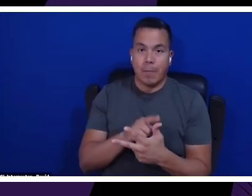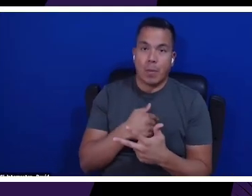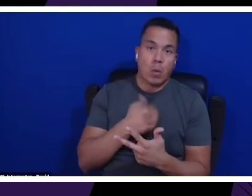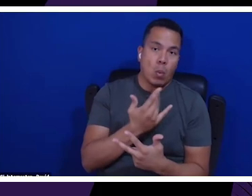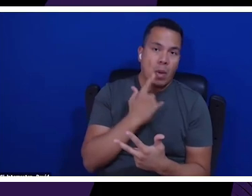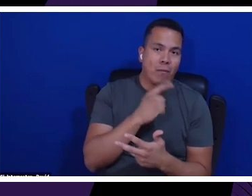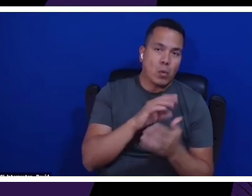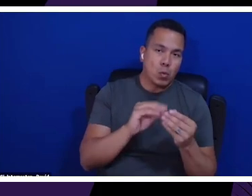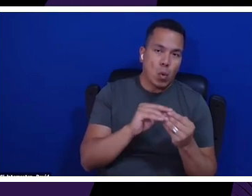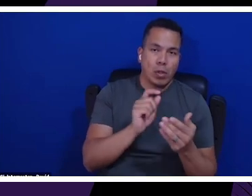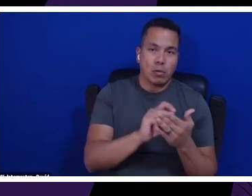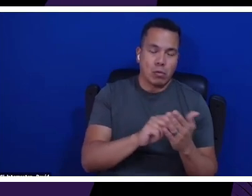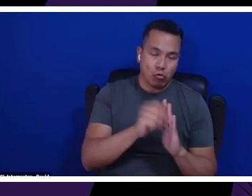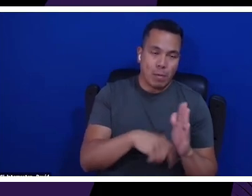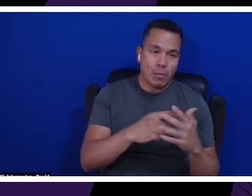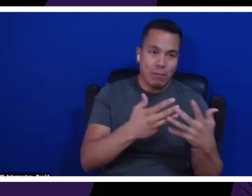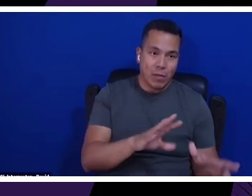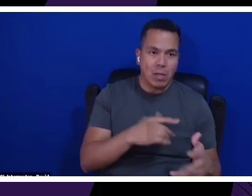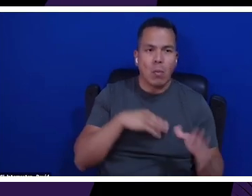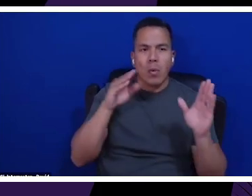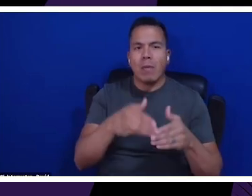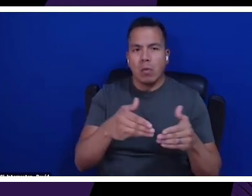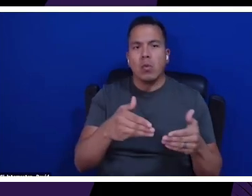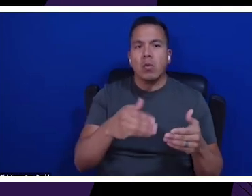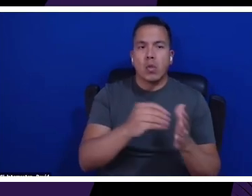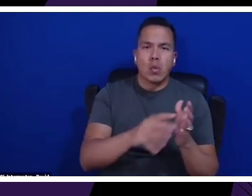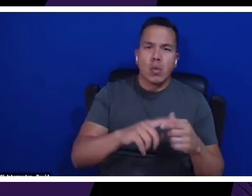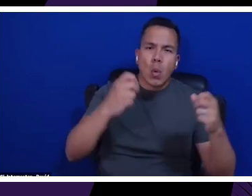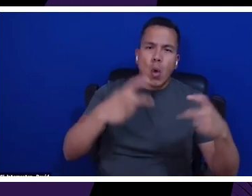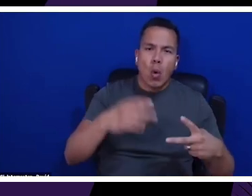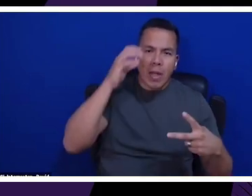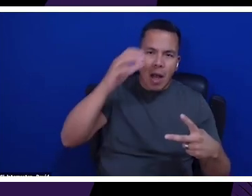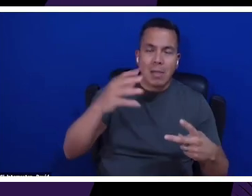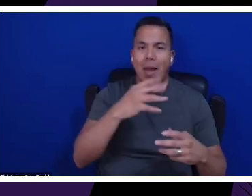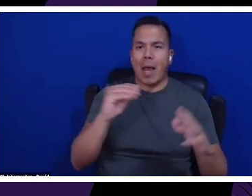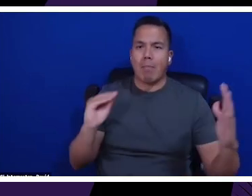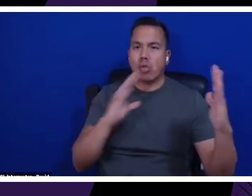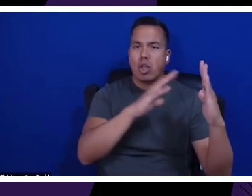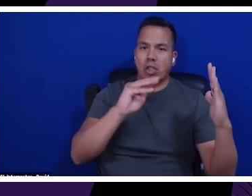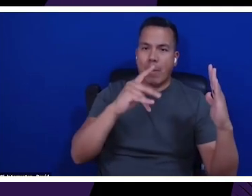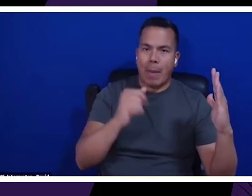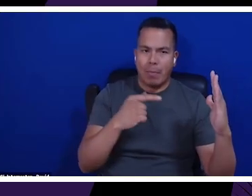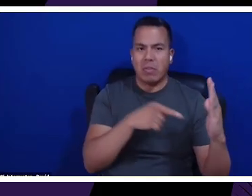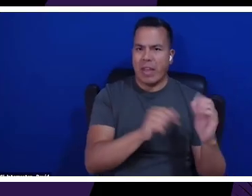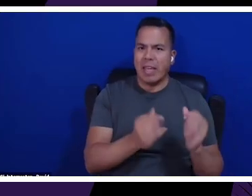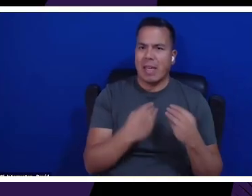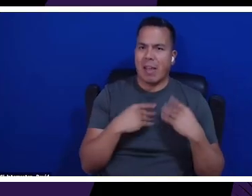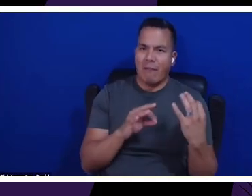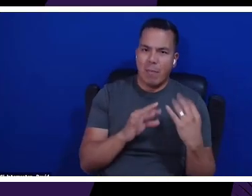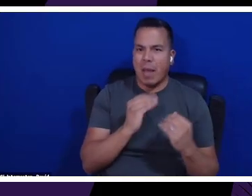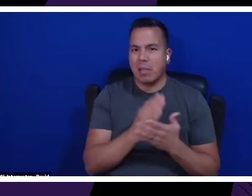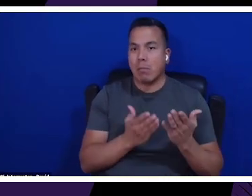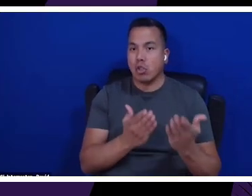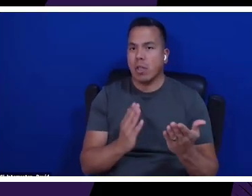to be developed, we focused on introducing students to coding concepts and projection mapping so that they could provide informed feedback and suggestions on our